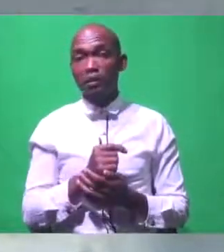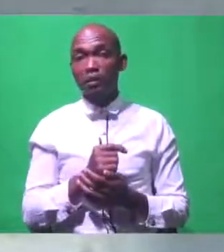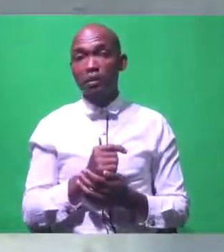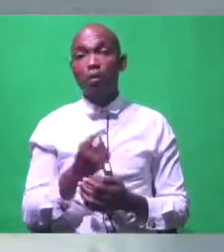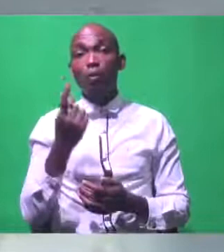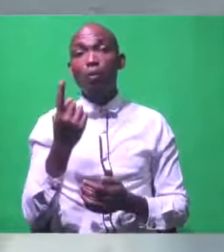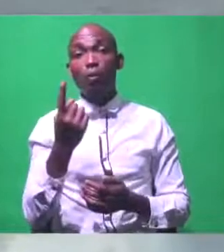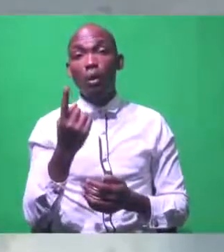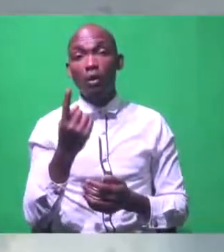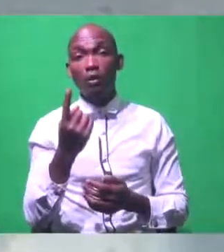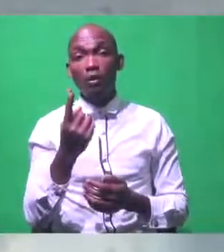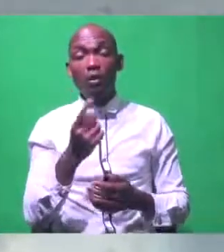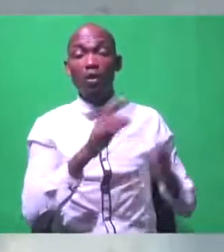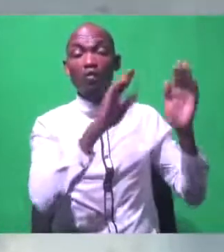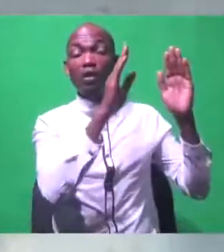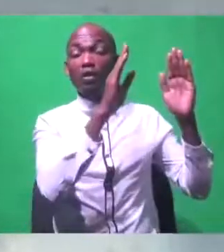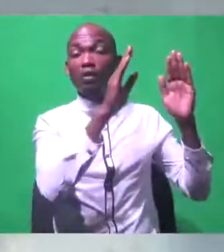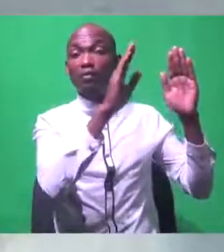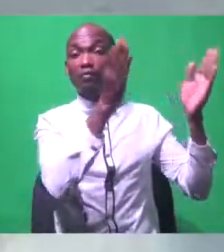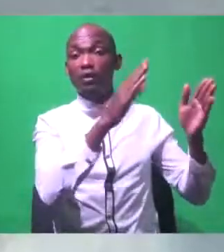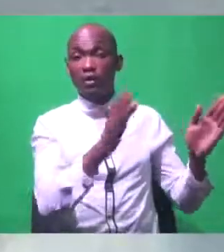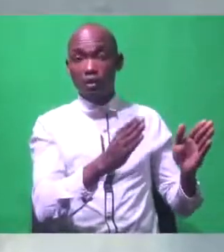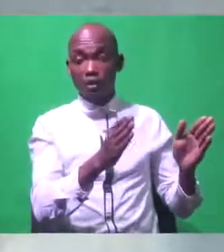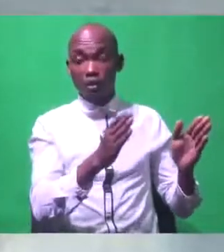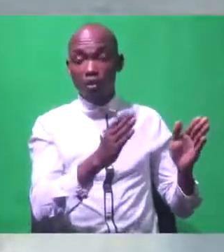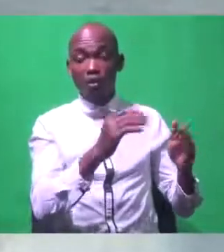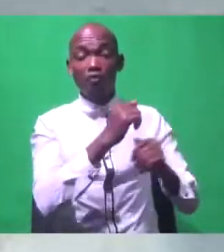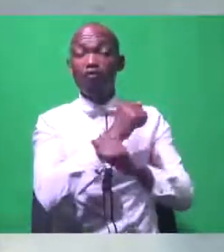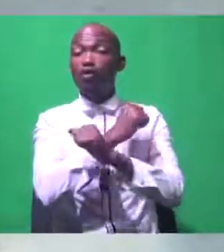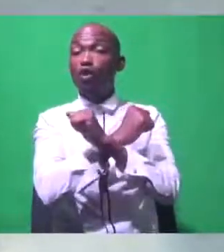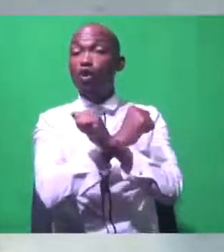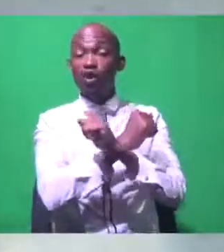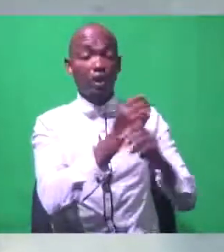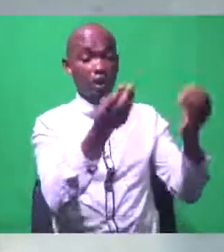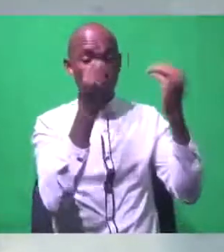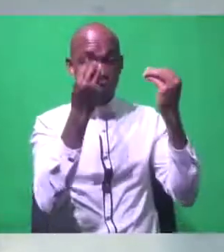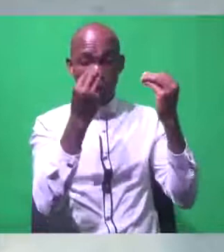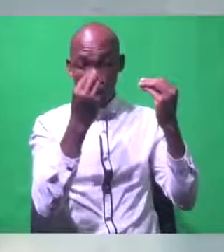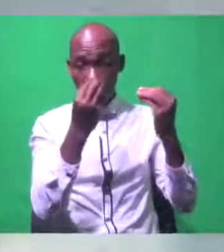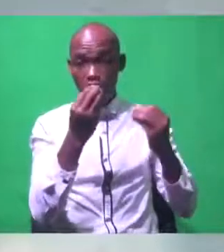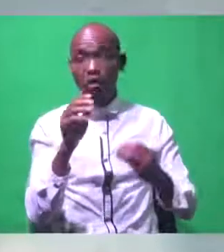the features of colonial education he or she knows? Who can try?